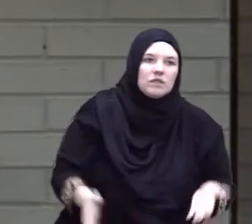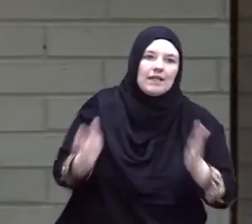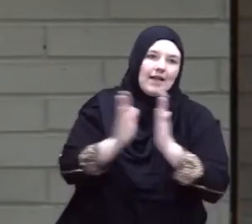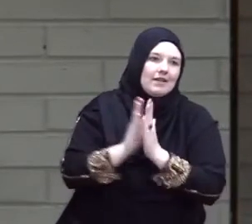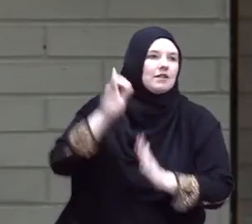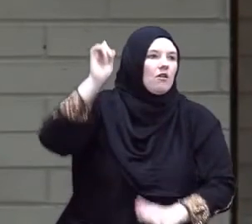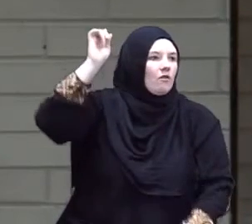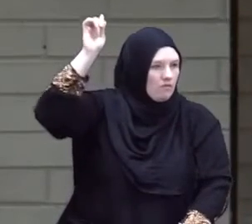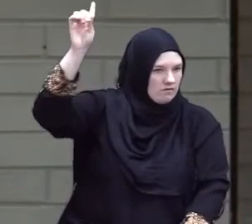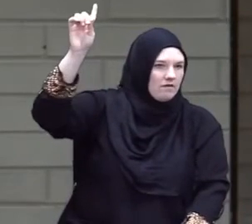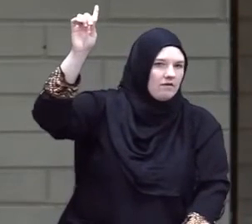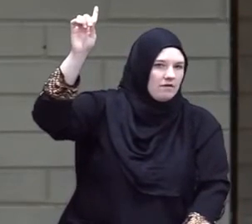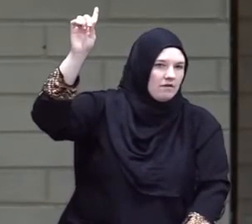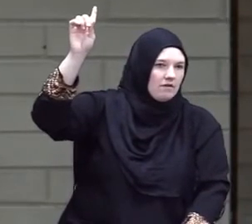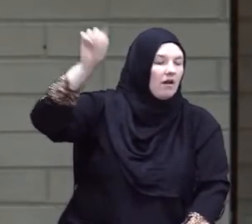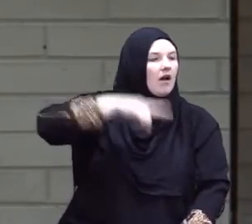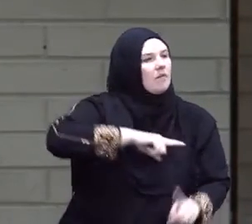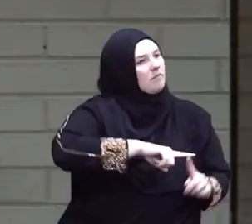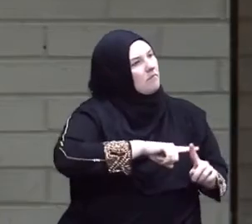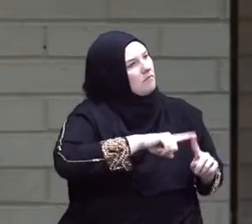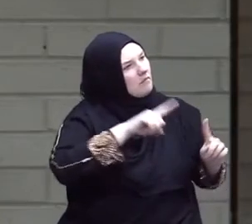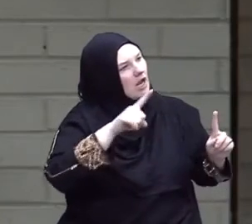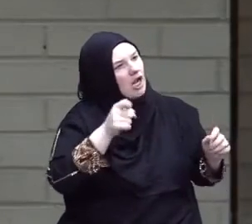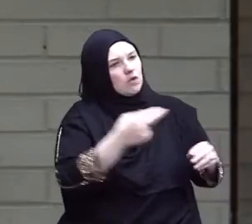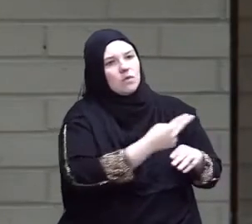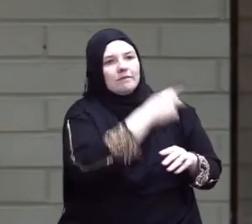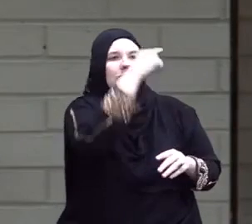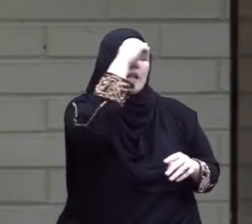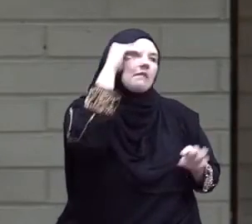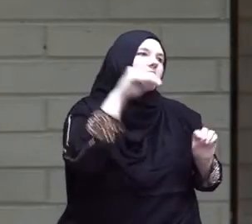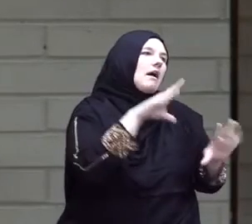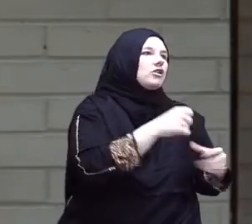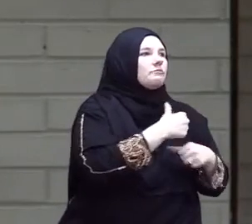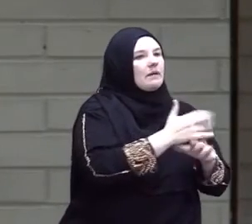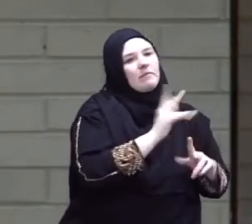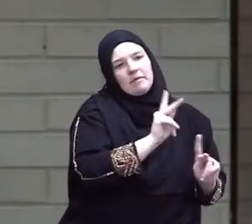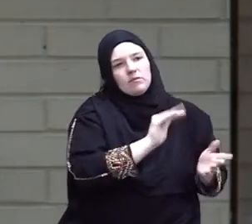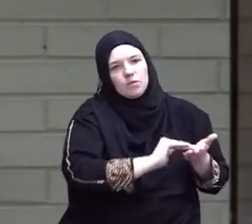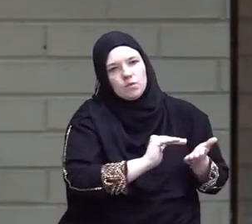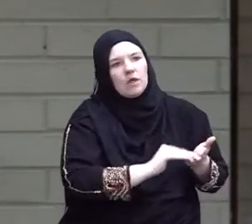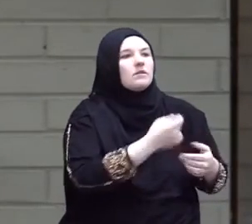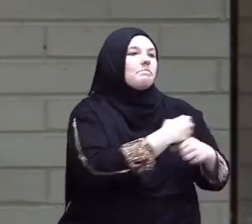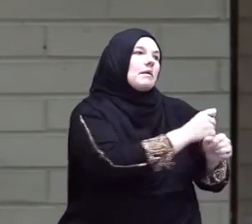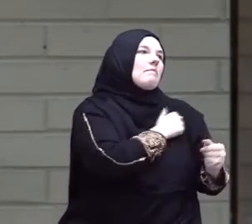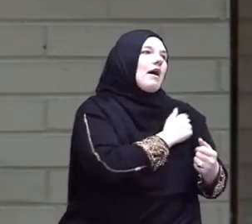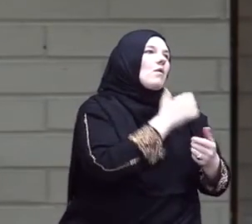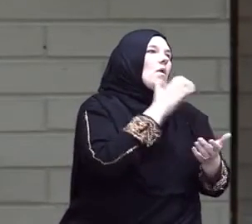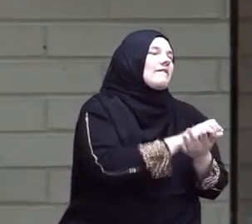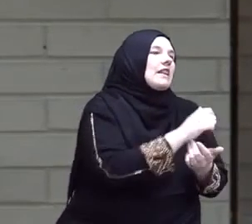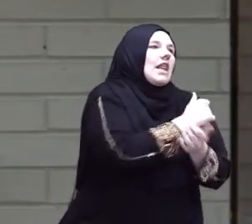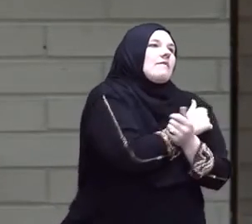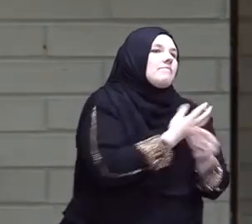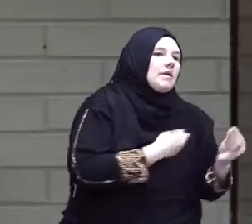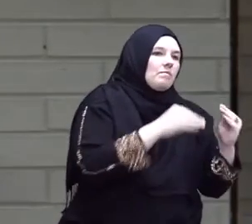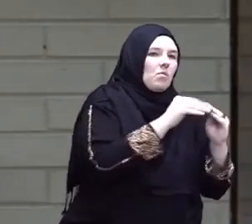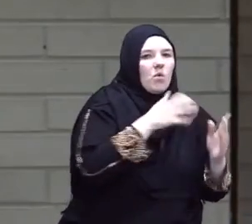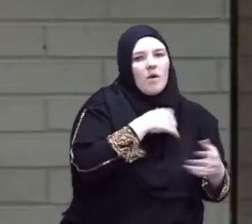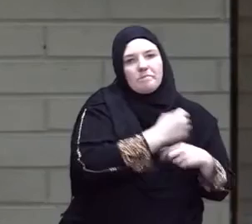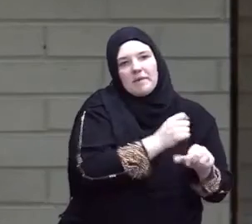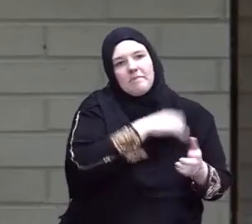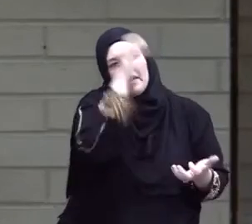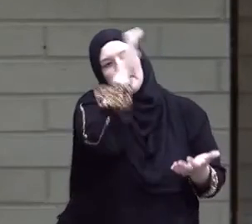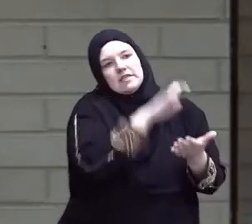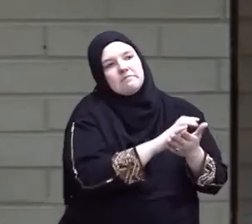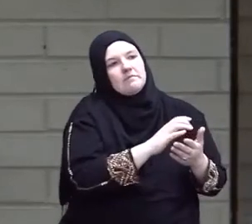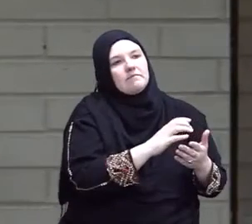Well, no, but I use this black magic maker to make my wife love me, or my